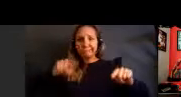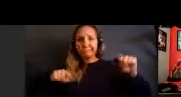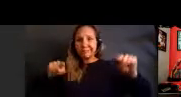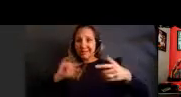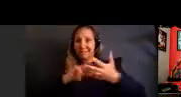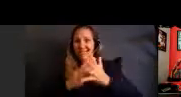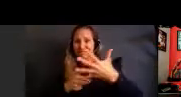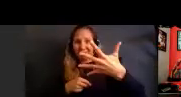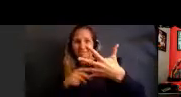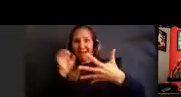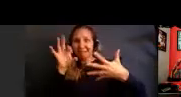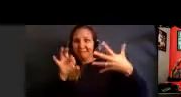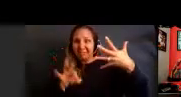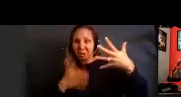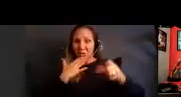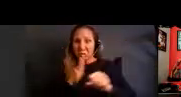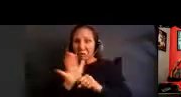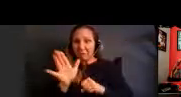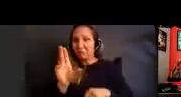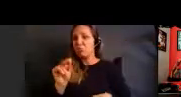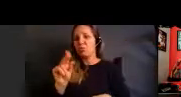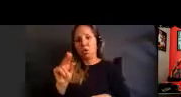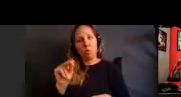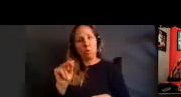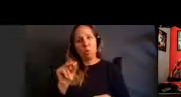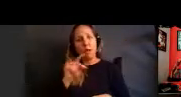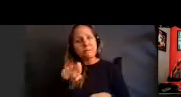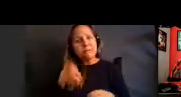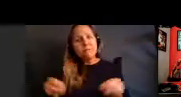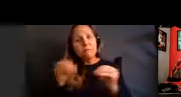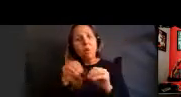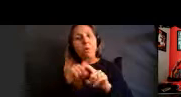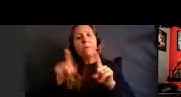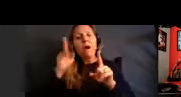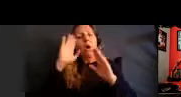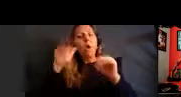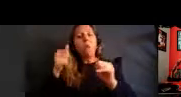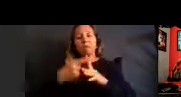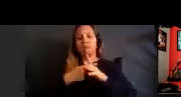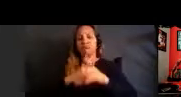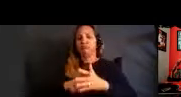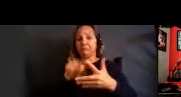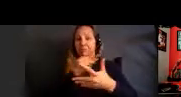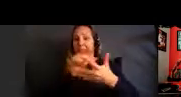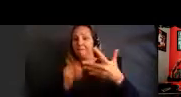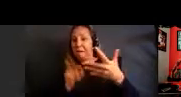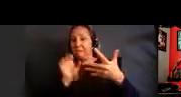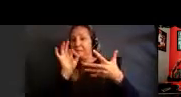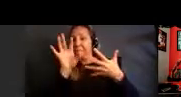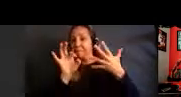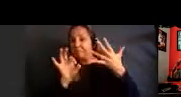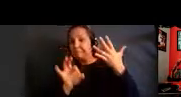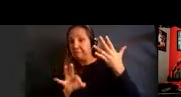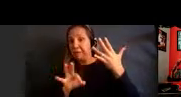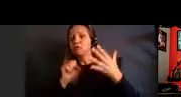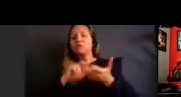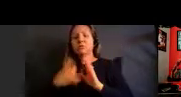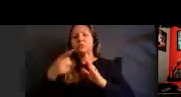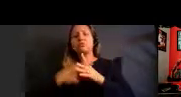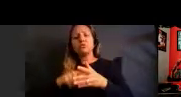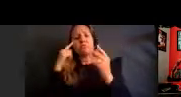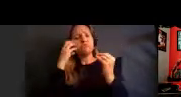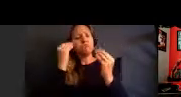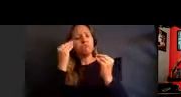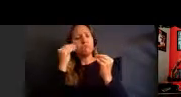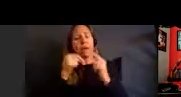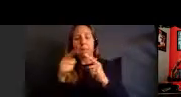tips. But I'm hoping that with these 5 tips, I'm able to lead you down a pathway of how you can get started in your own public space, whether you're